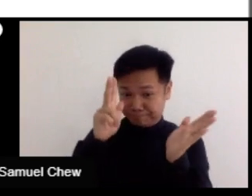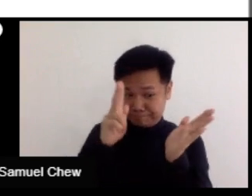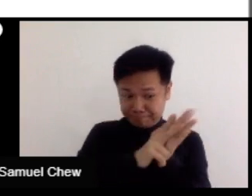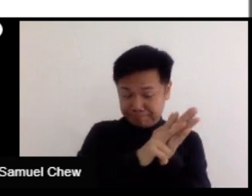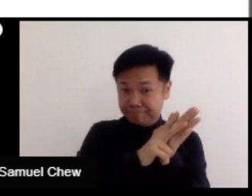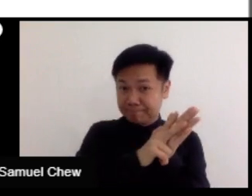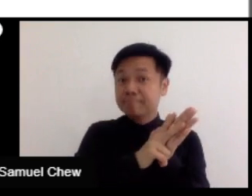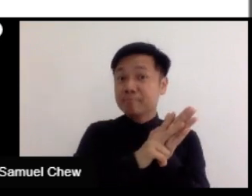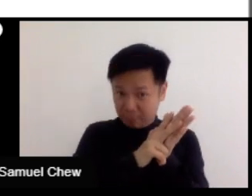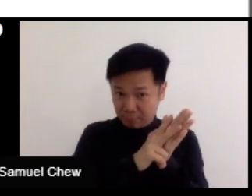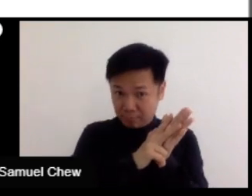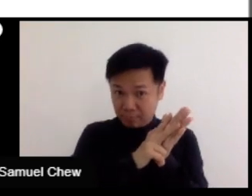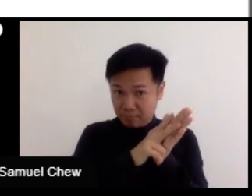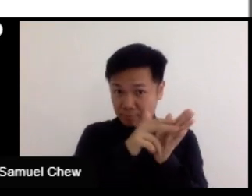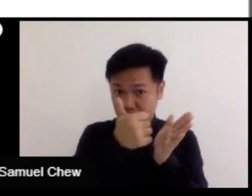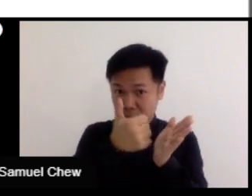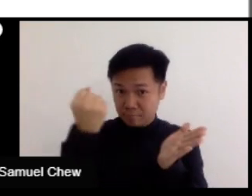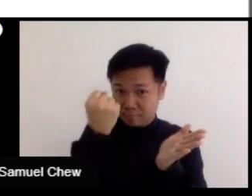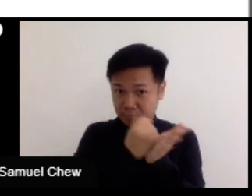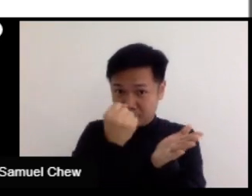agreed?